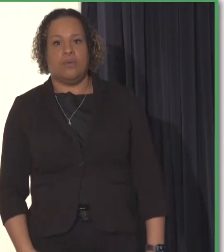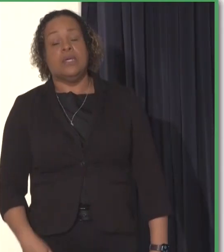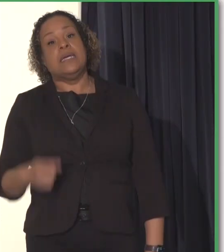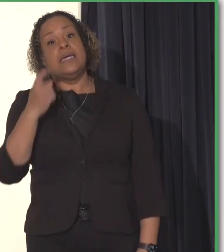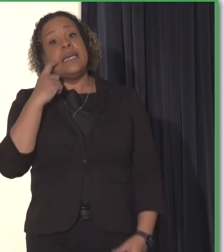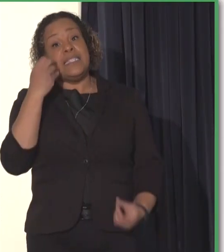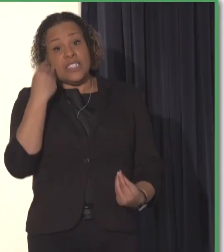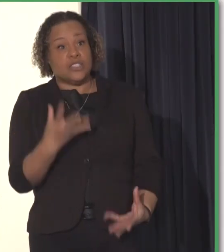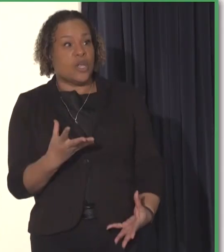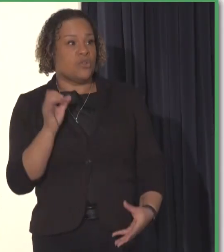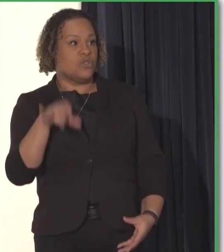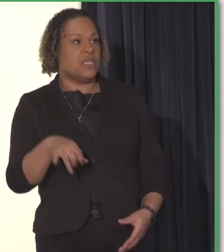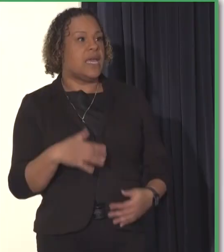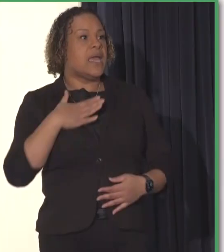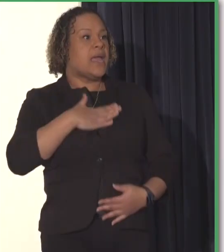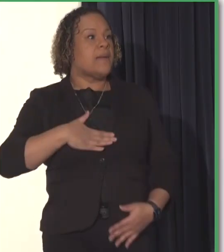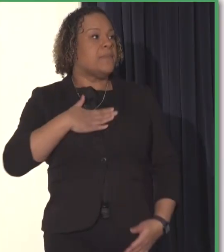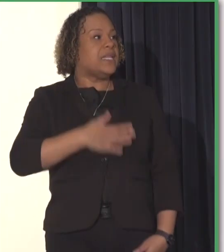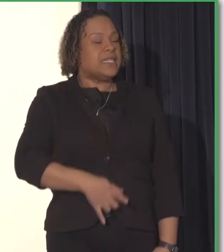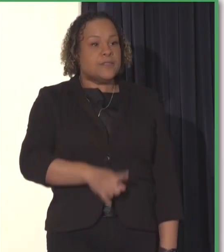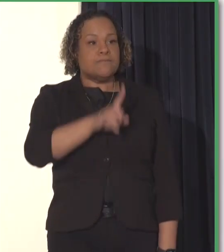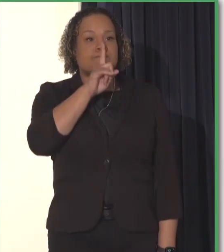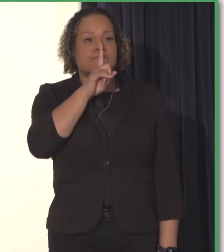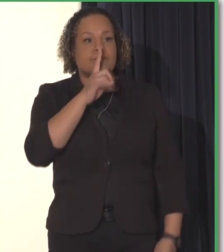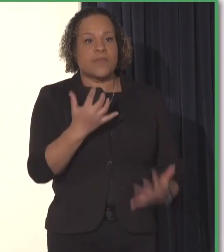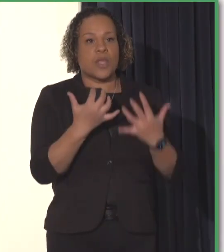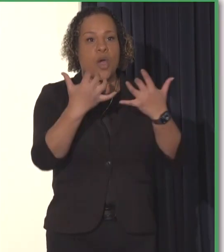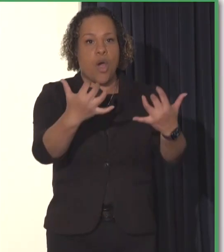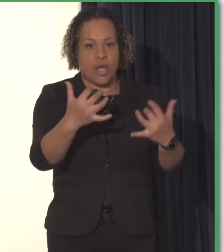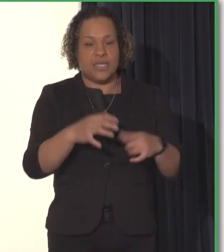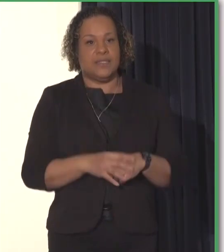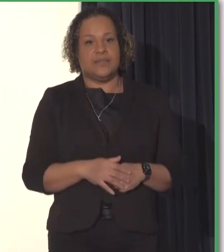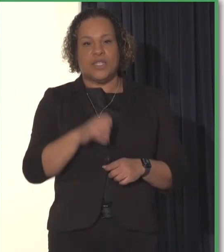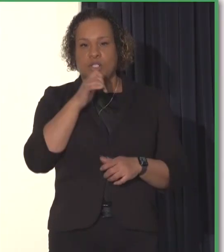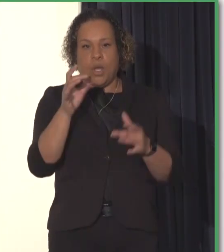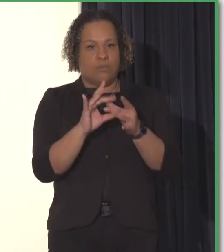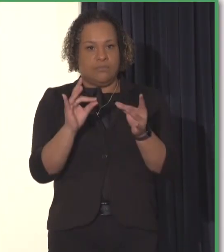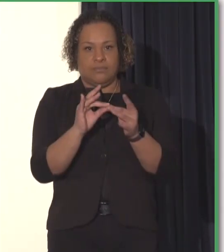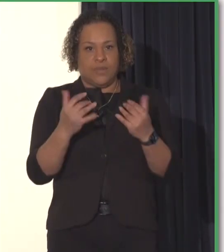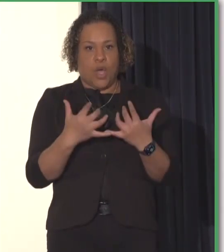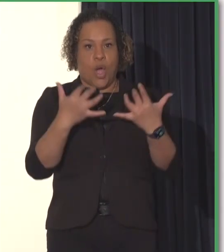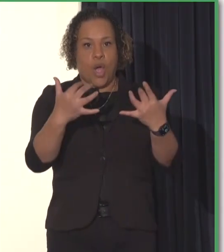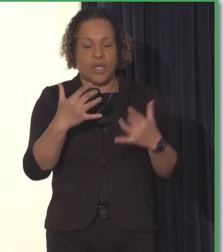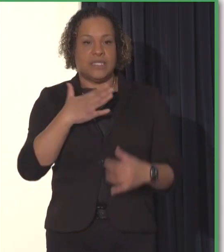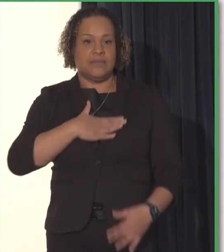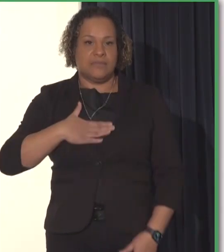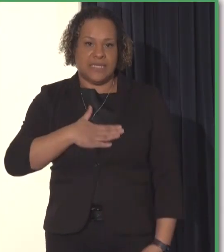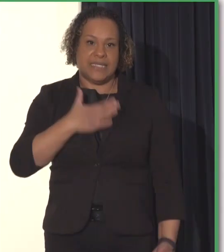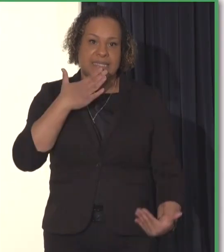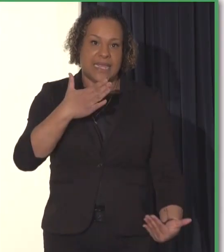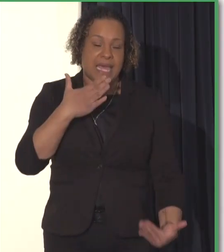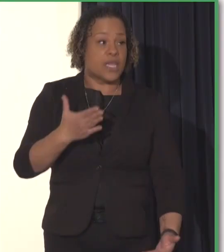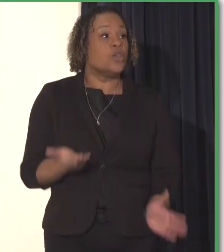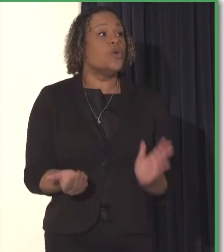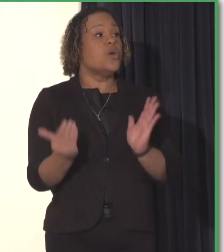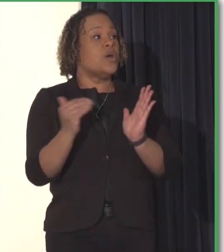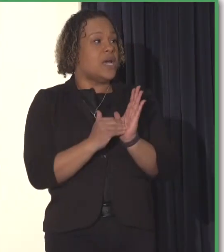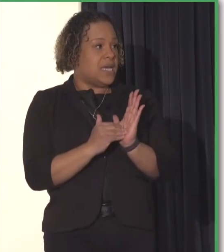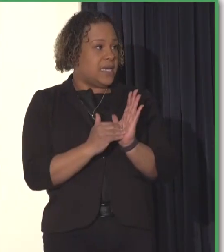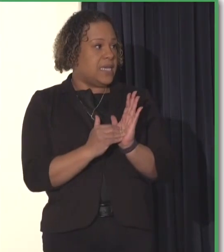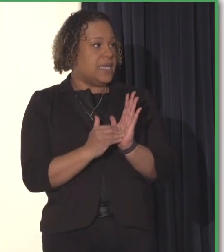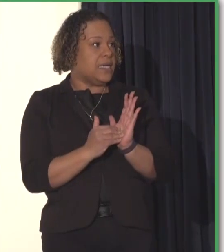Yeah. Please be quiet and be silent in the audience. No outbursts, please. Thank you. Again,